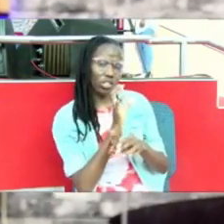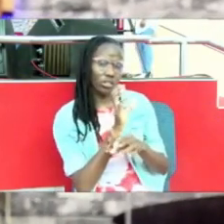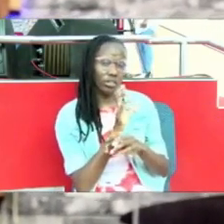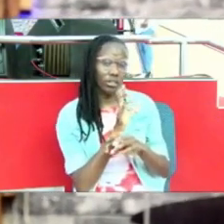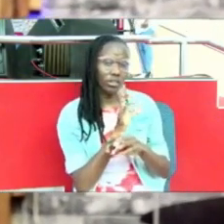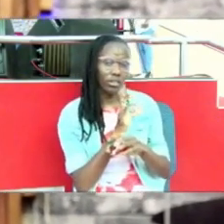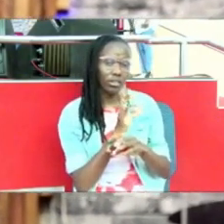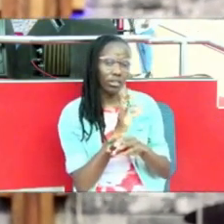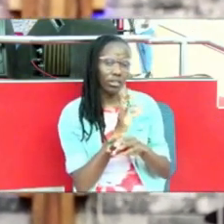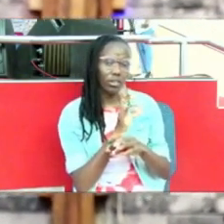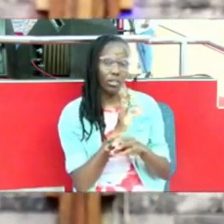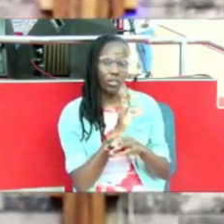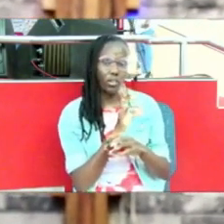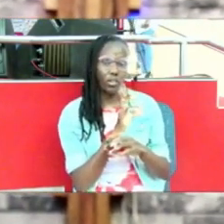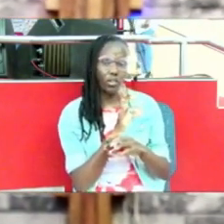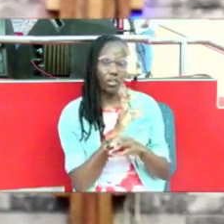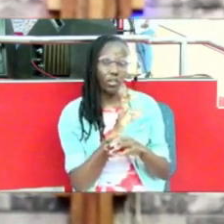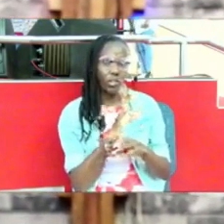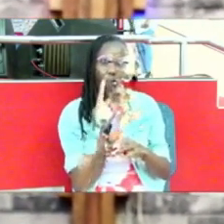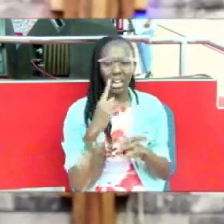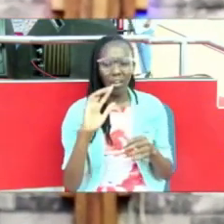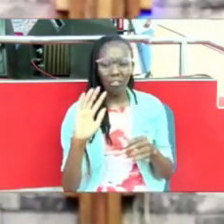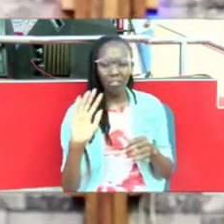than in a thousand other places.